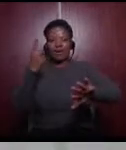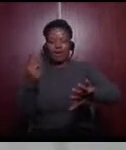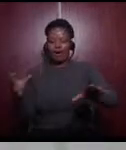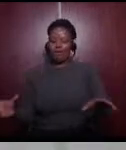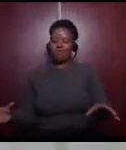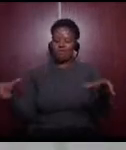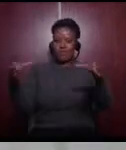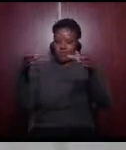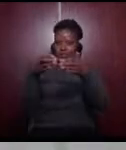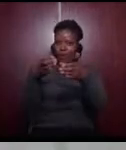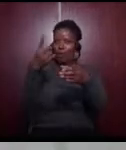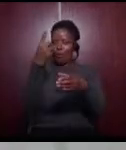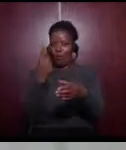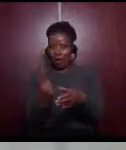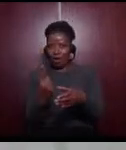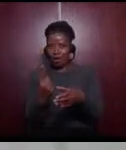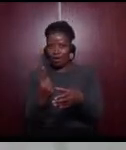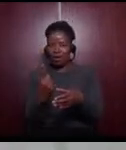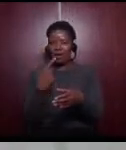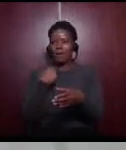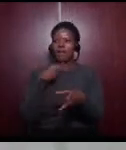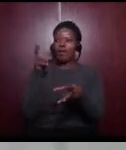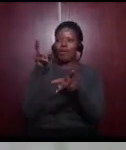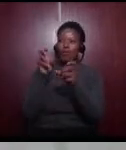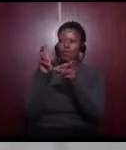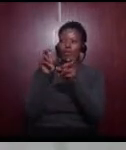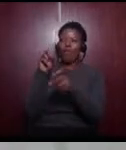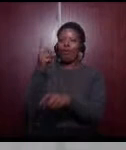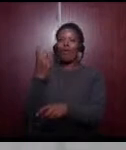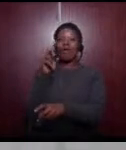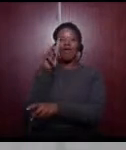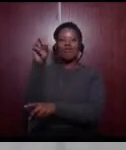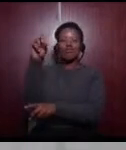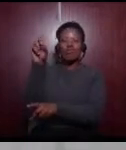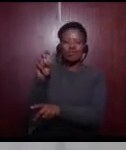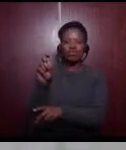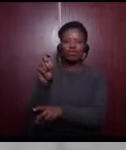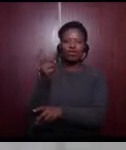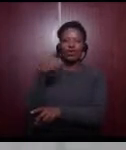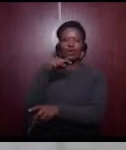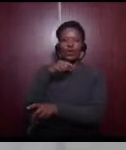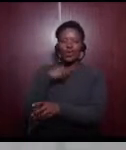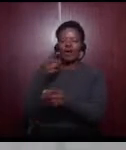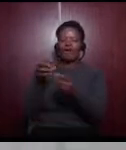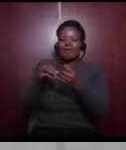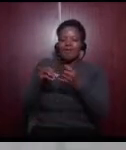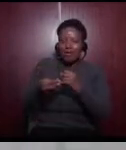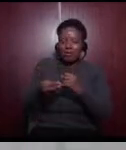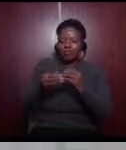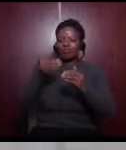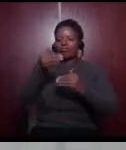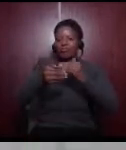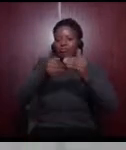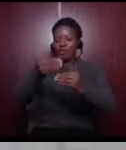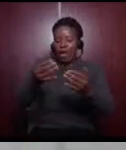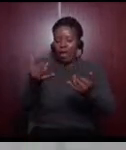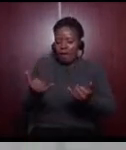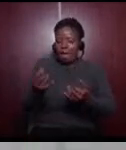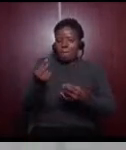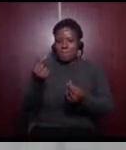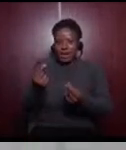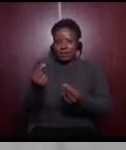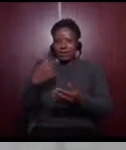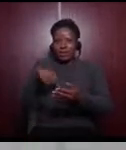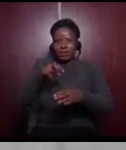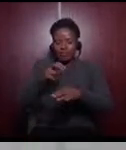imengizwa imibuzo eminingi that was raised by the members. It's what we are trying to address through the current fund to be efficient.